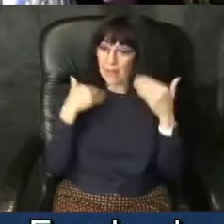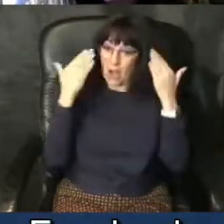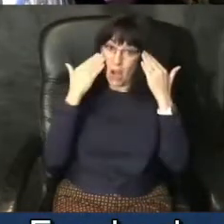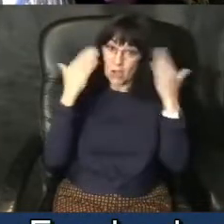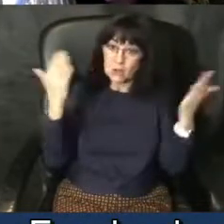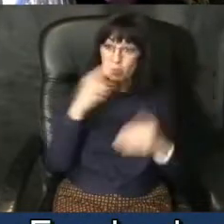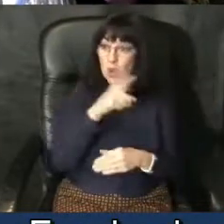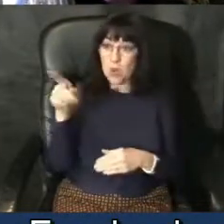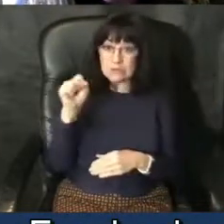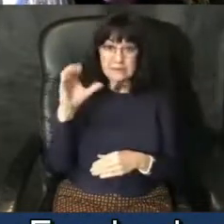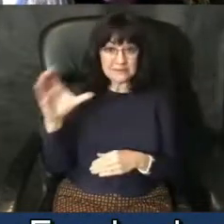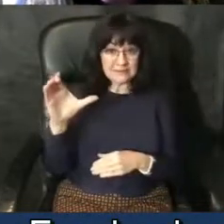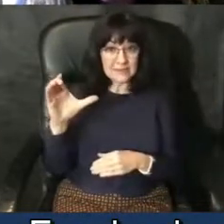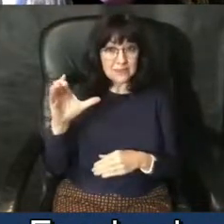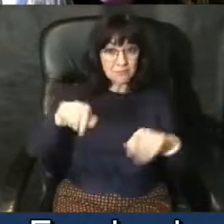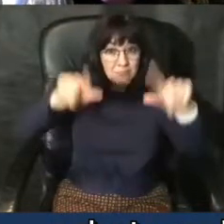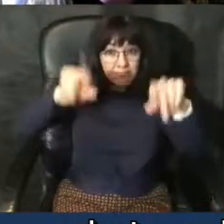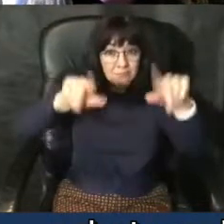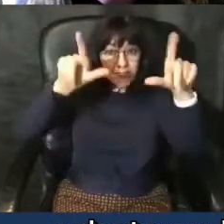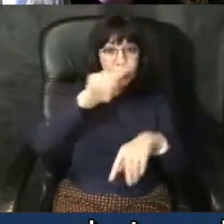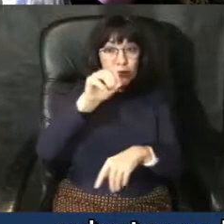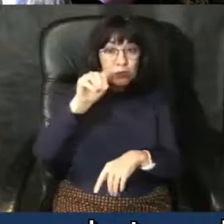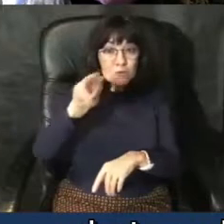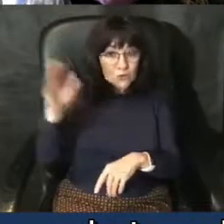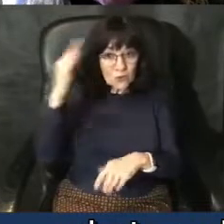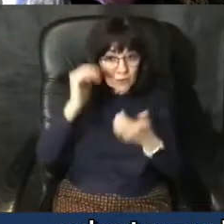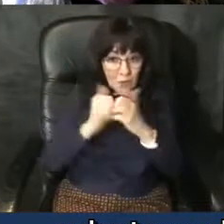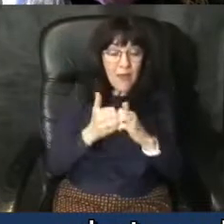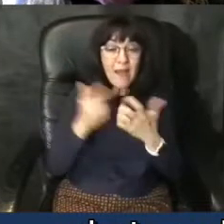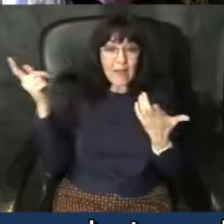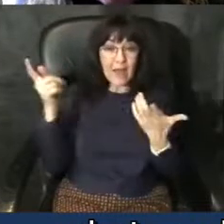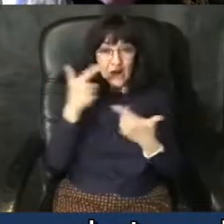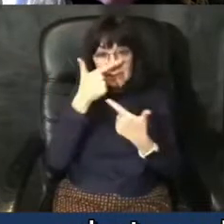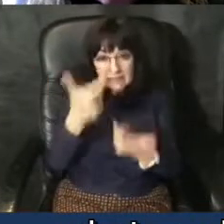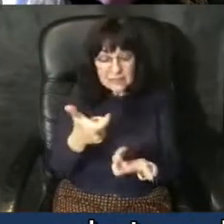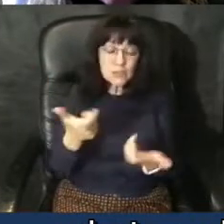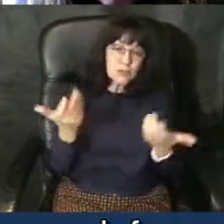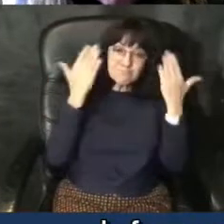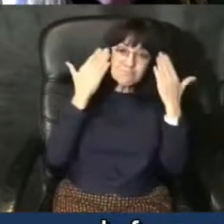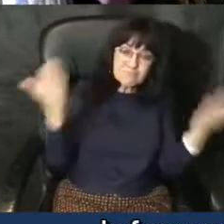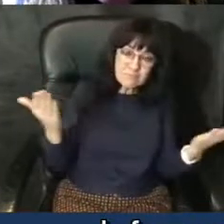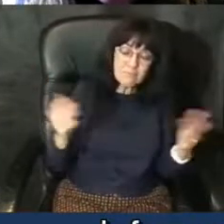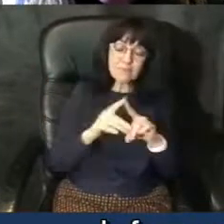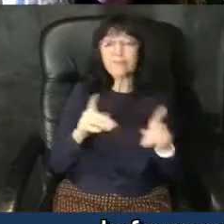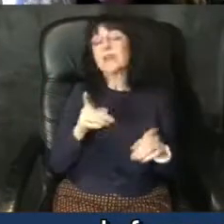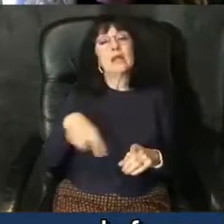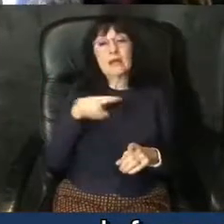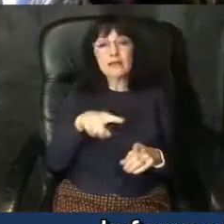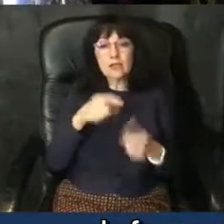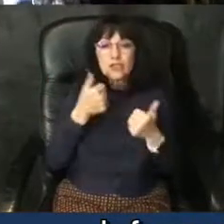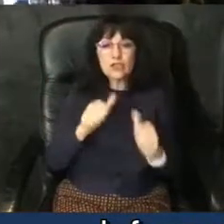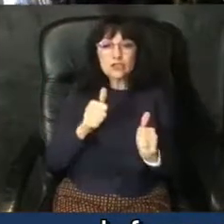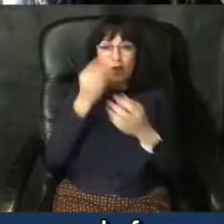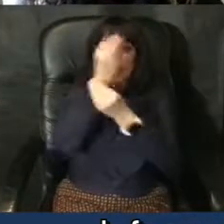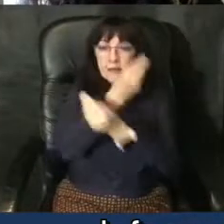here today, but we really are relying on what you have in the frontline service providers of getting the information out, whether from their